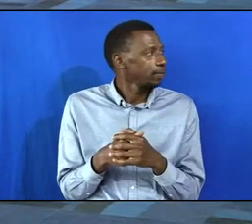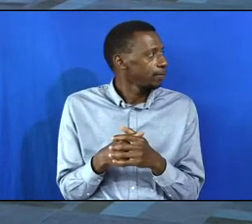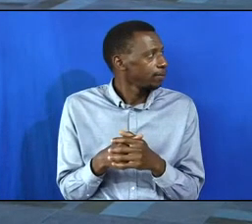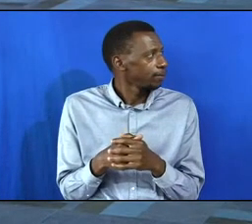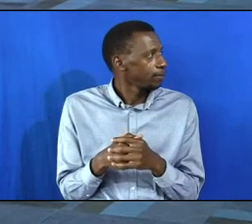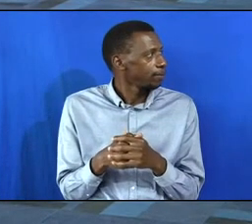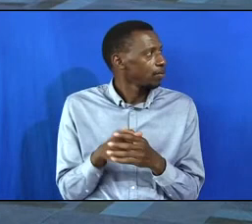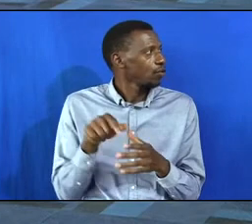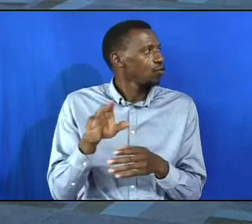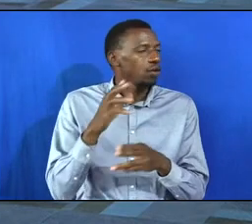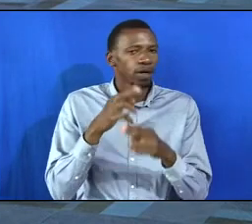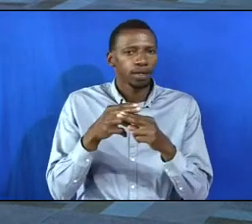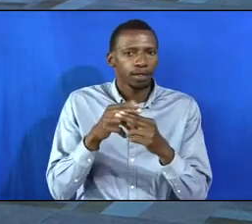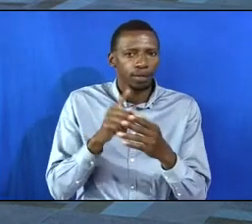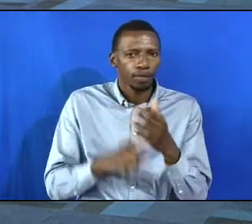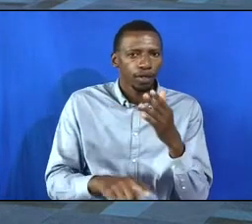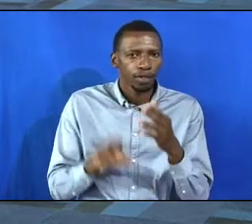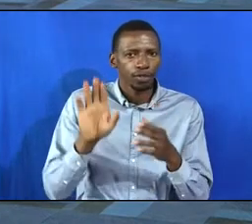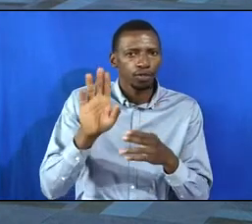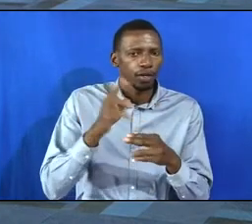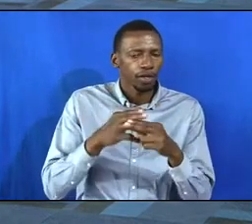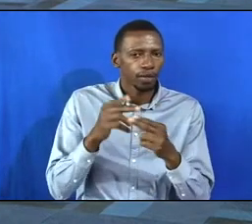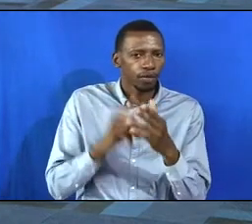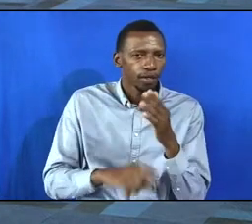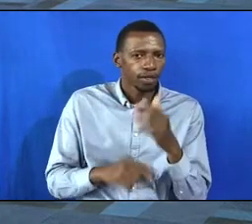The name is? Your name?